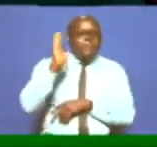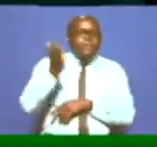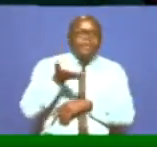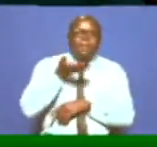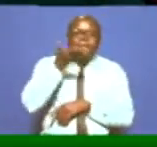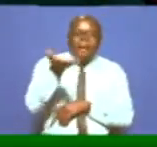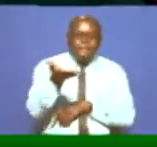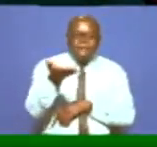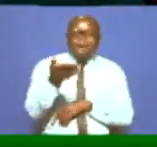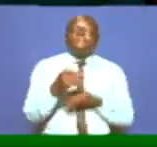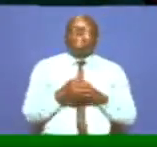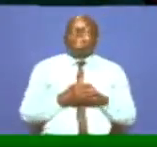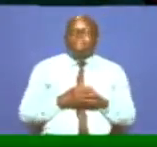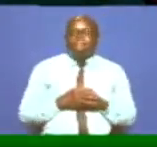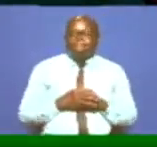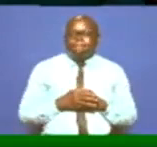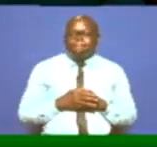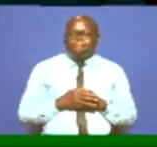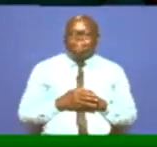replied